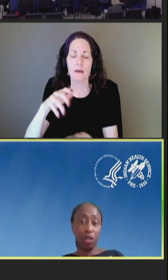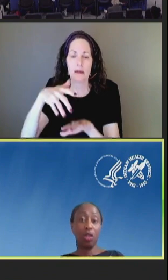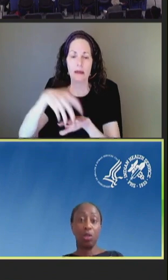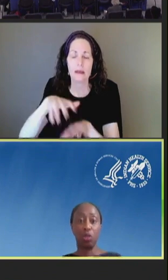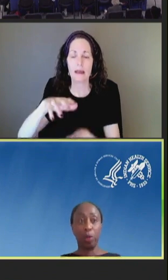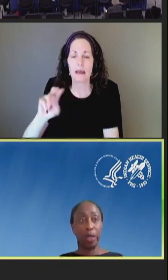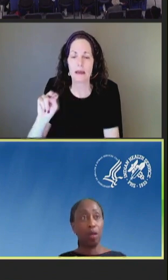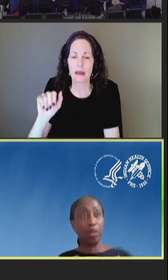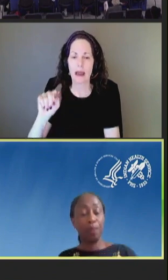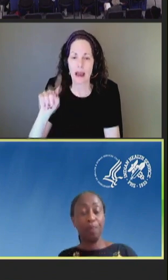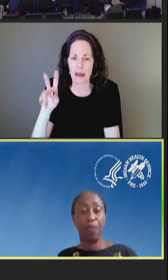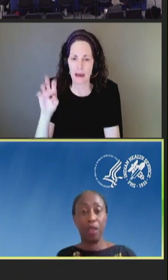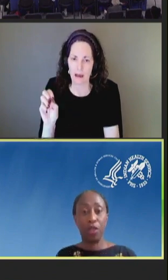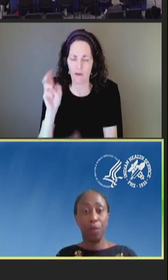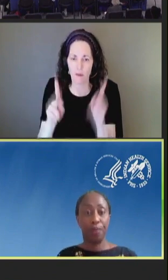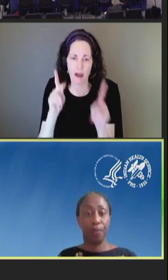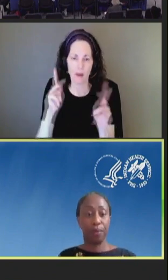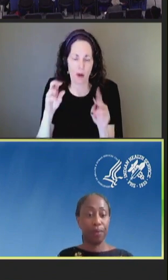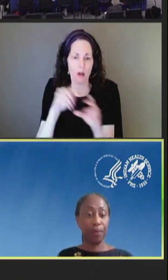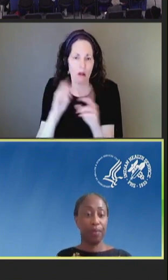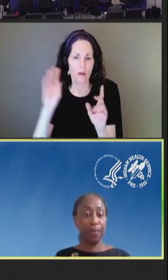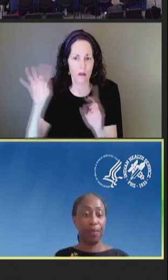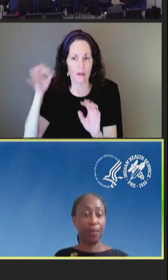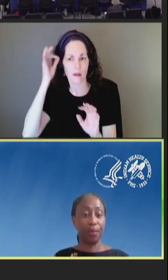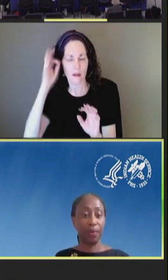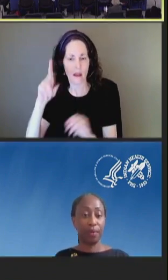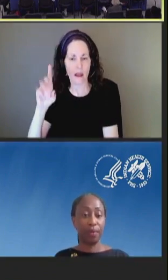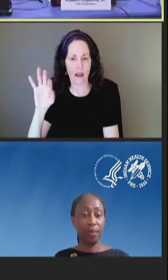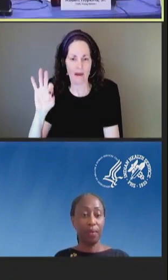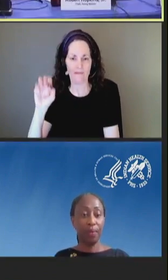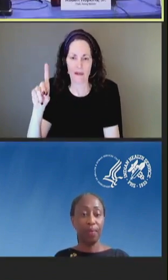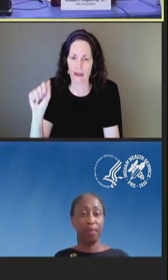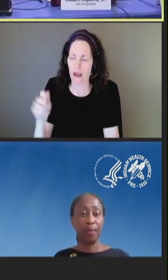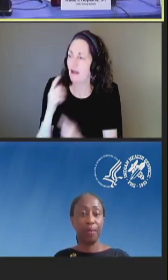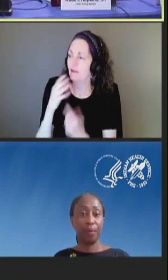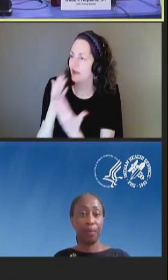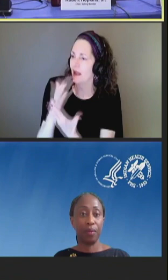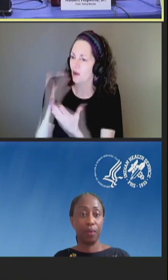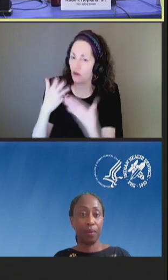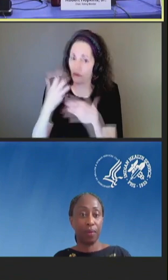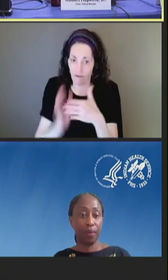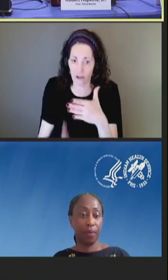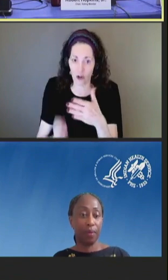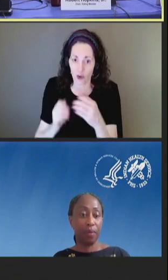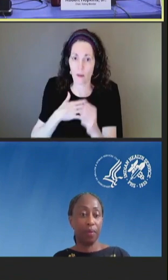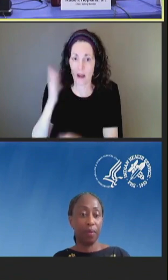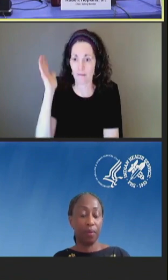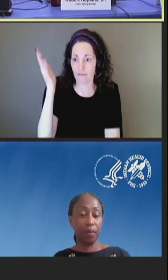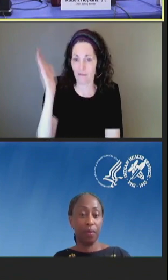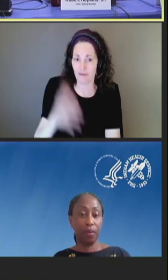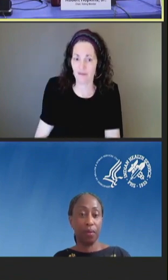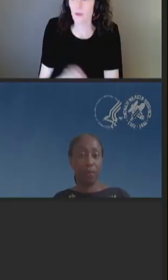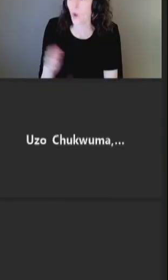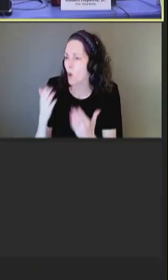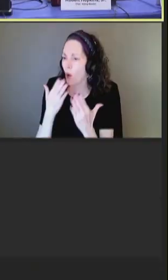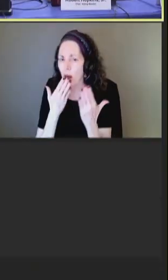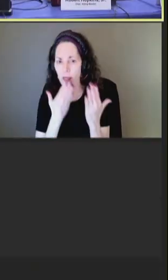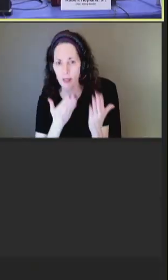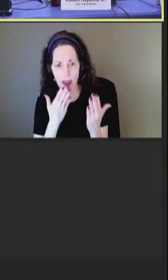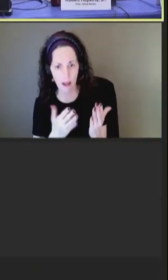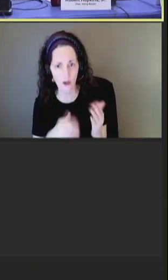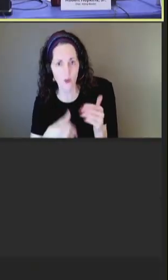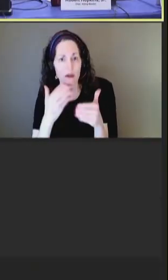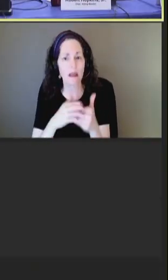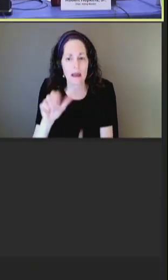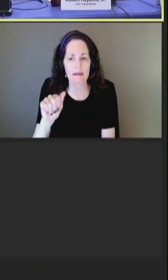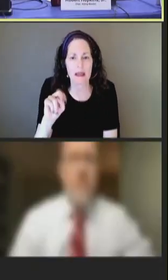This concludes my update. Thank you. Thank you very much. Next, for National Institutes of Health, Andrew Ford.